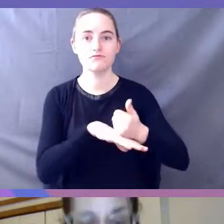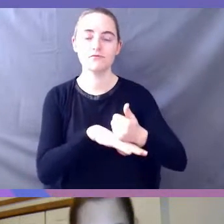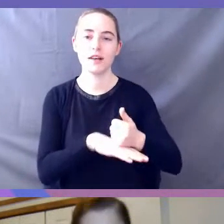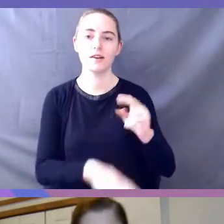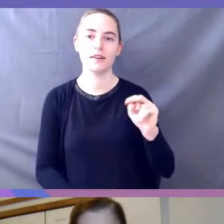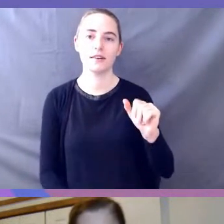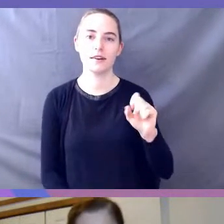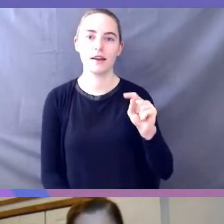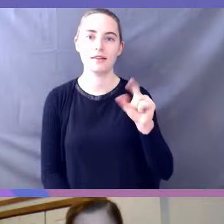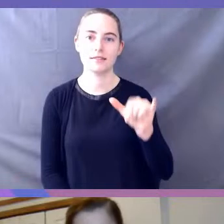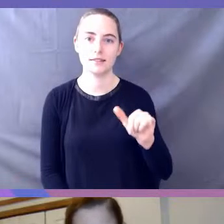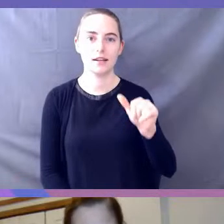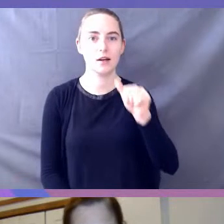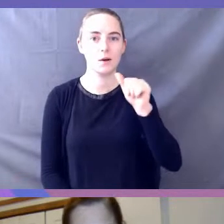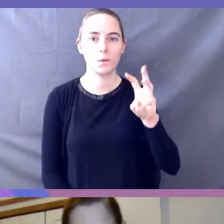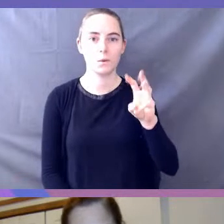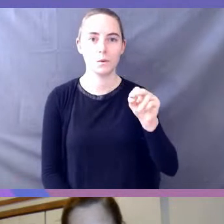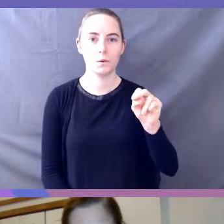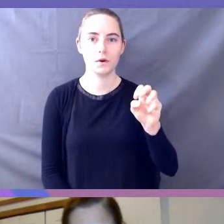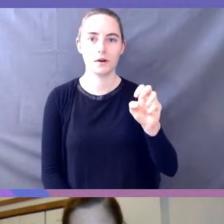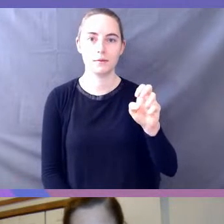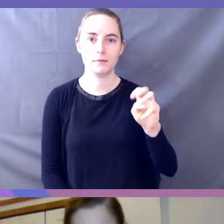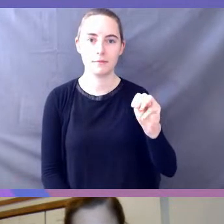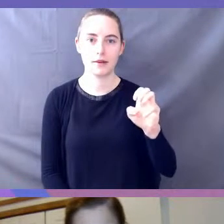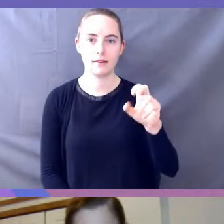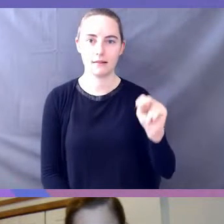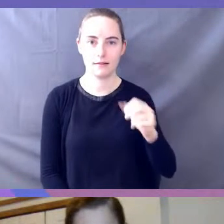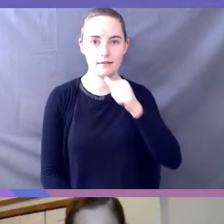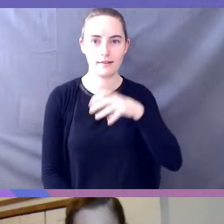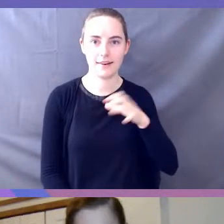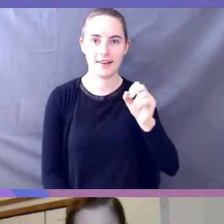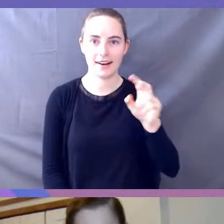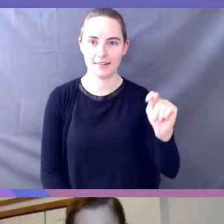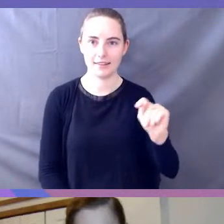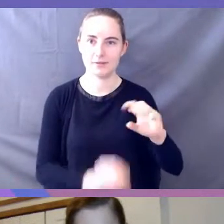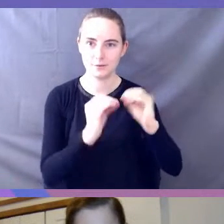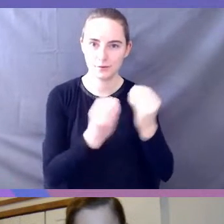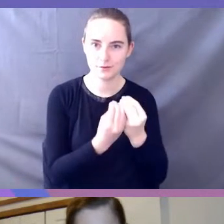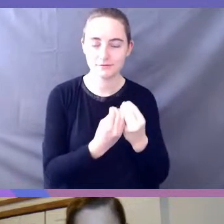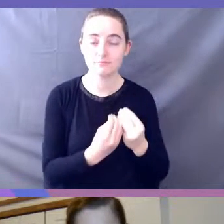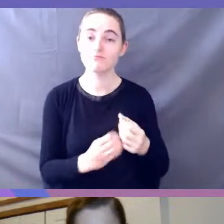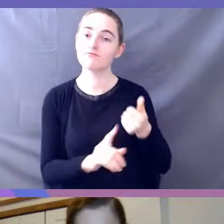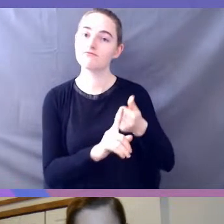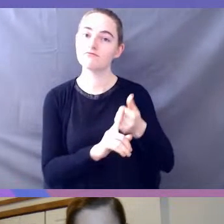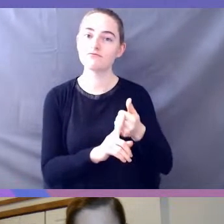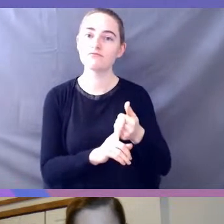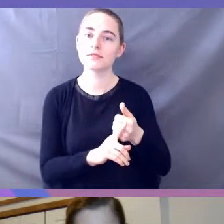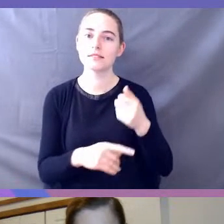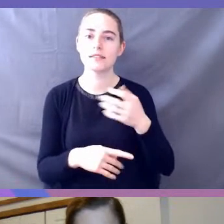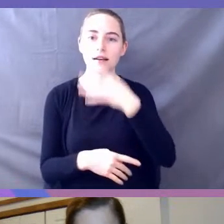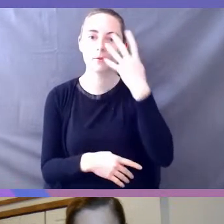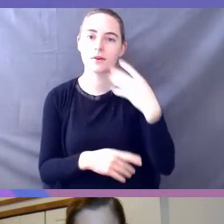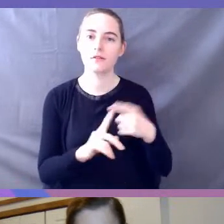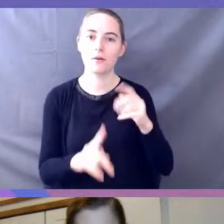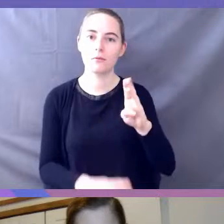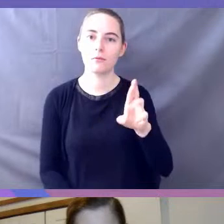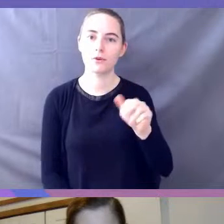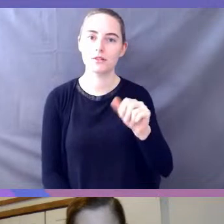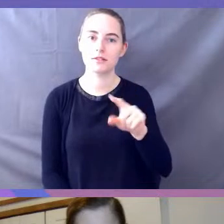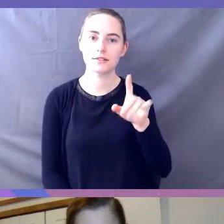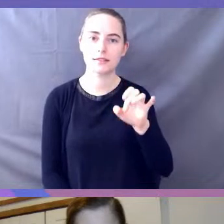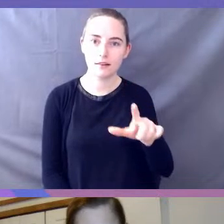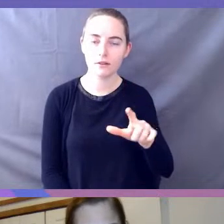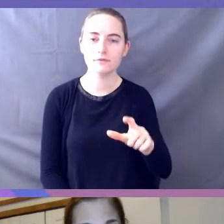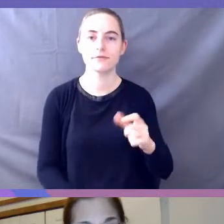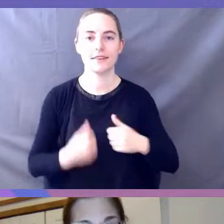in Connecticut and leads Nasty Women Connecticut. She is an immigrant from Brazil and currently resides in Connecticut, where she is pursuing a Master